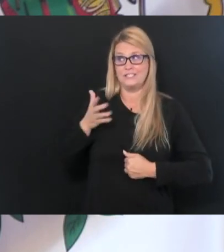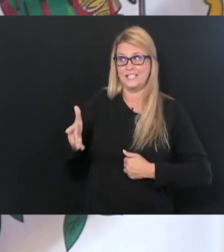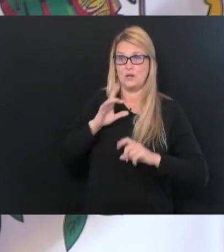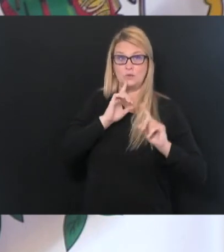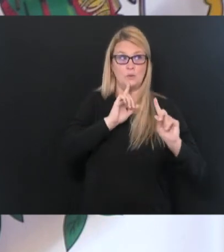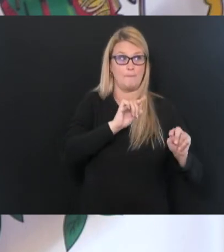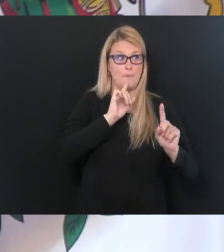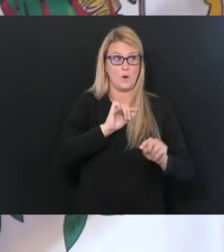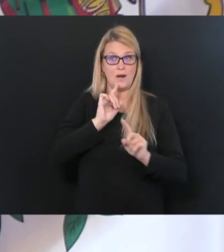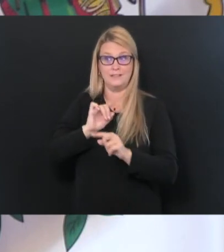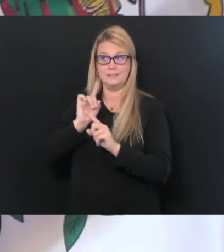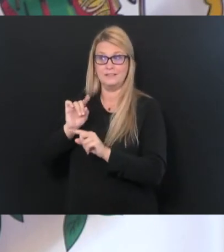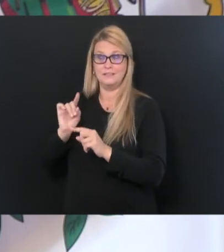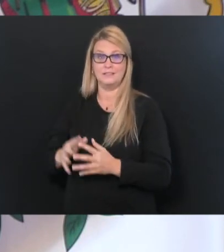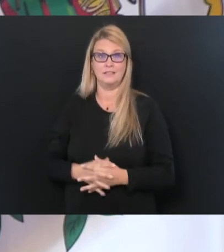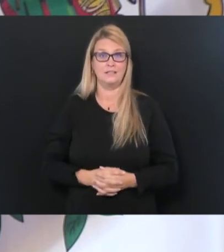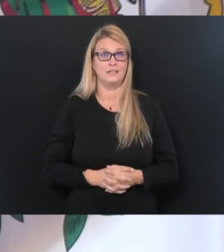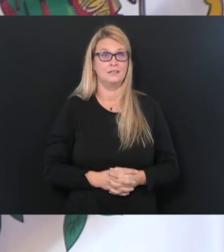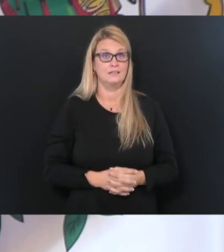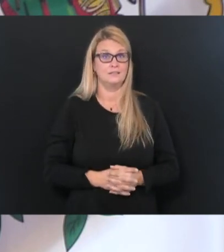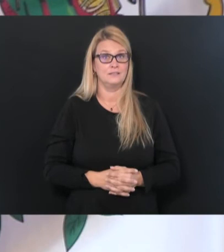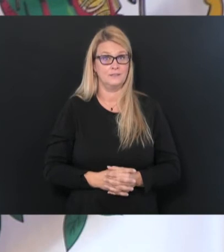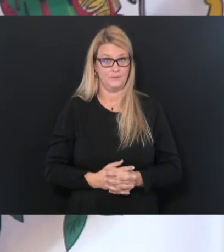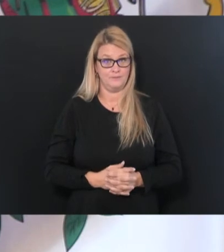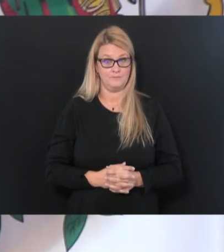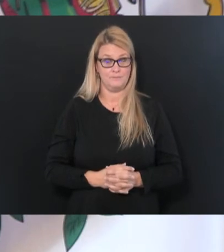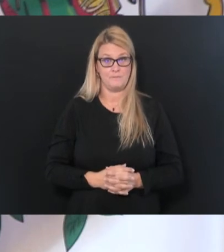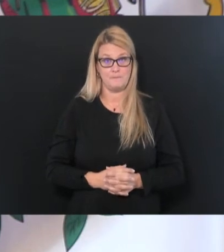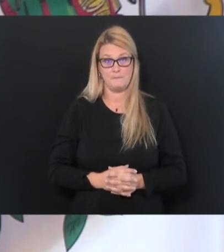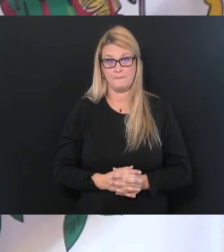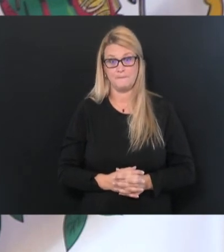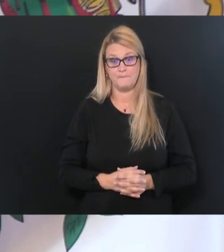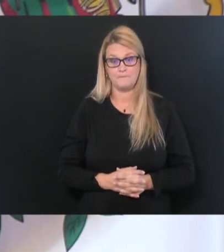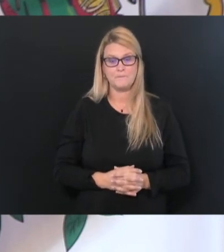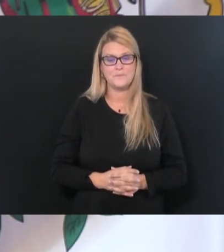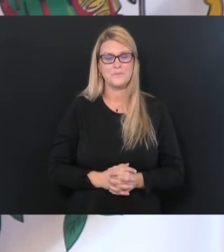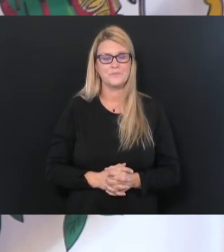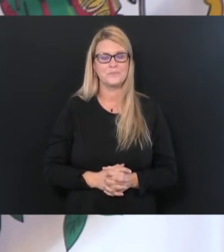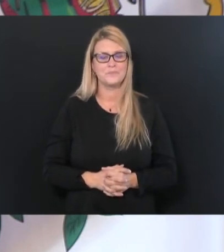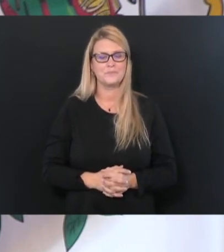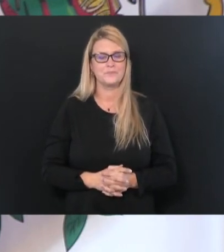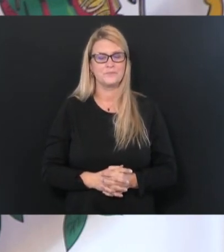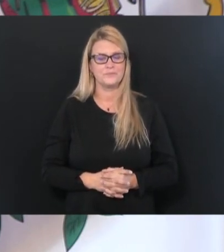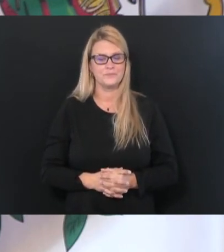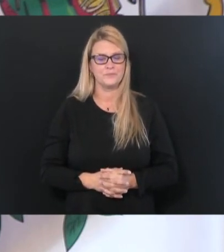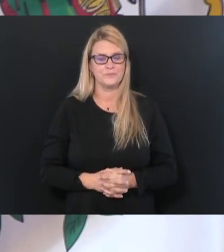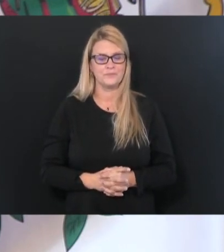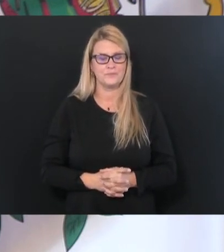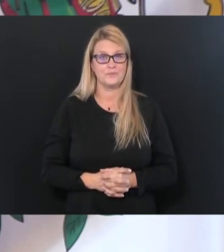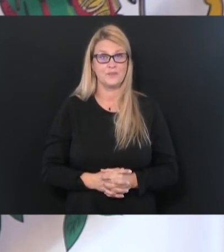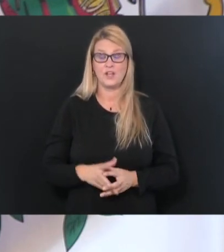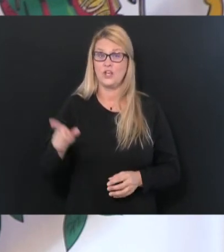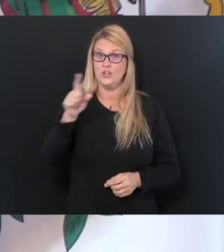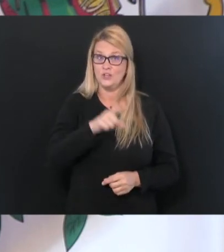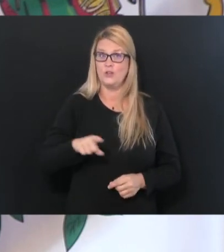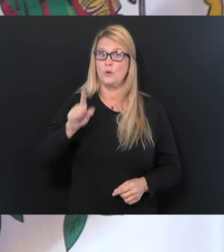doing. I'm telling you, and I am telling you, if you wouldn't be